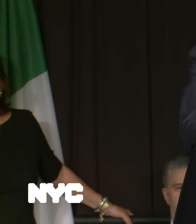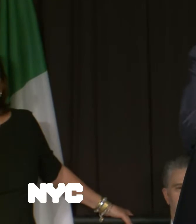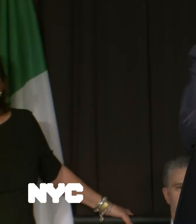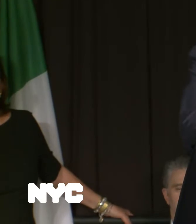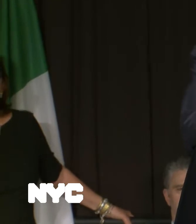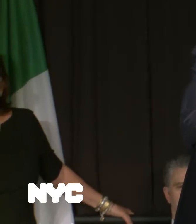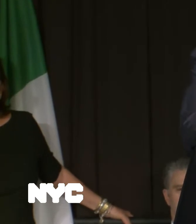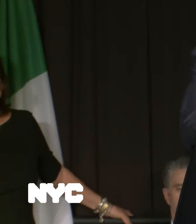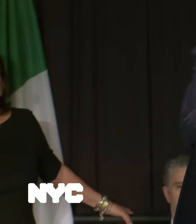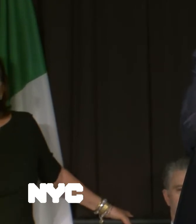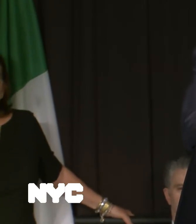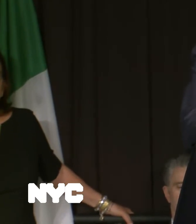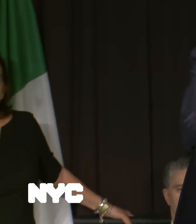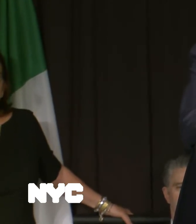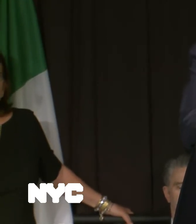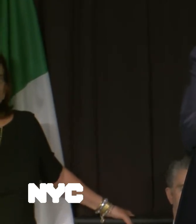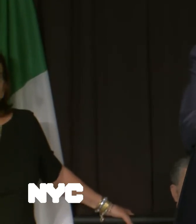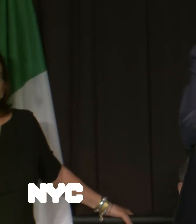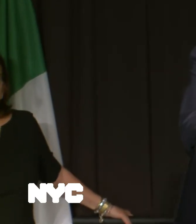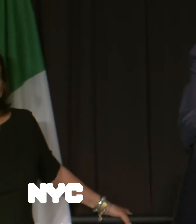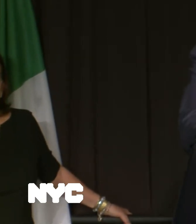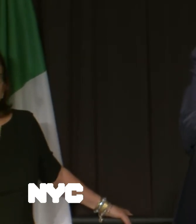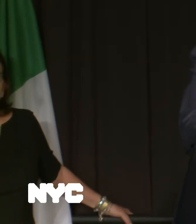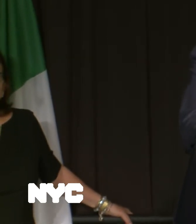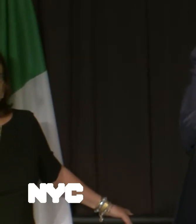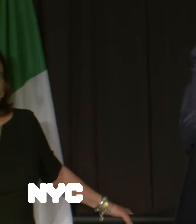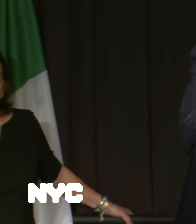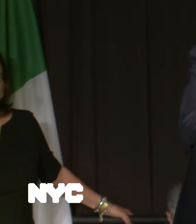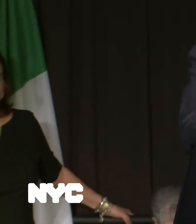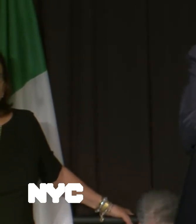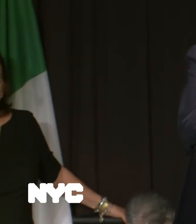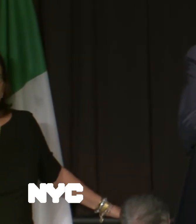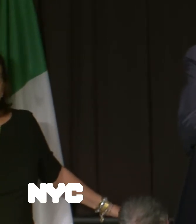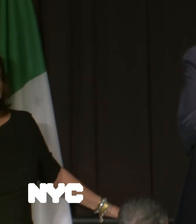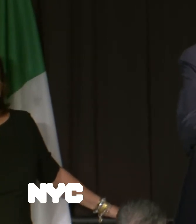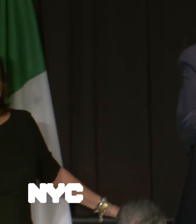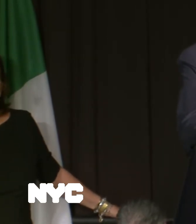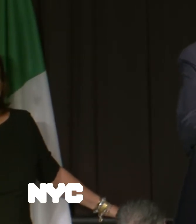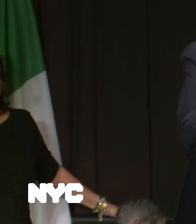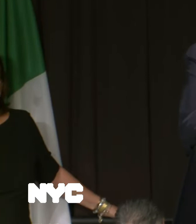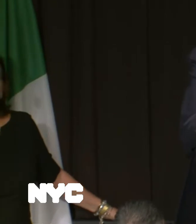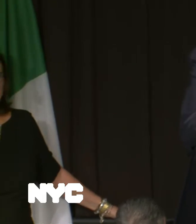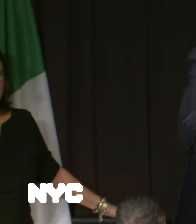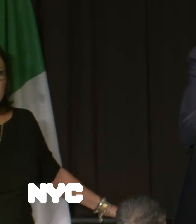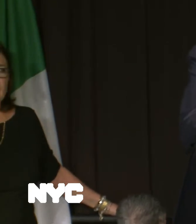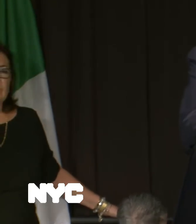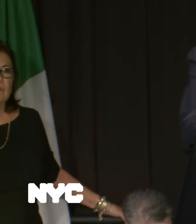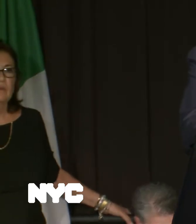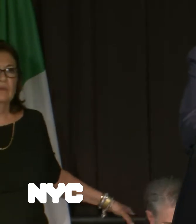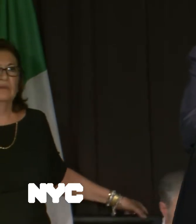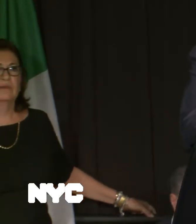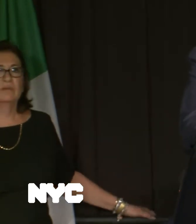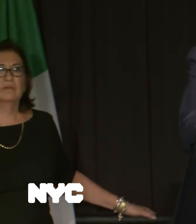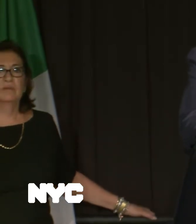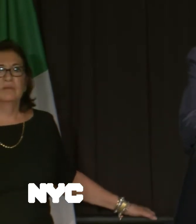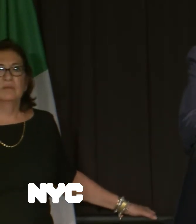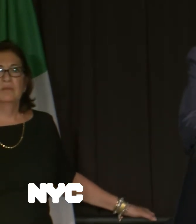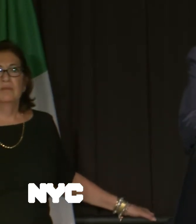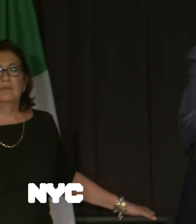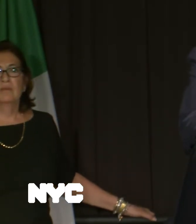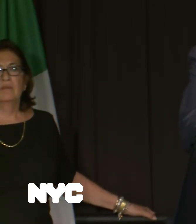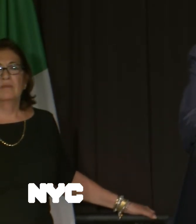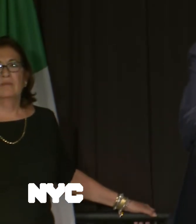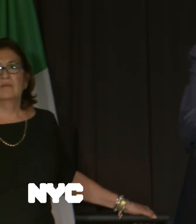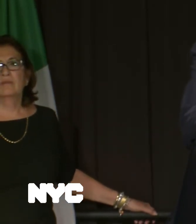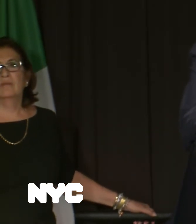beginning that we needed to show our children where they came from. And not just, I love all the tours that people take to Venice and Rome,